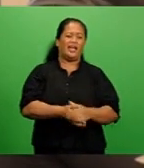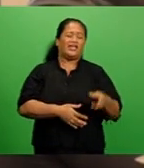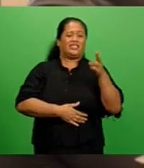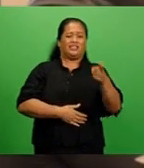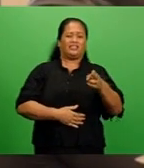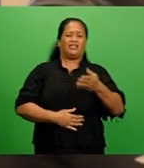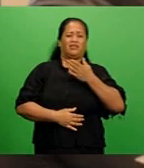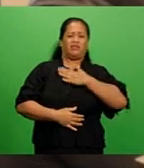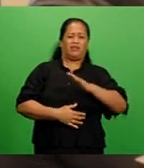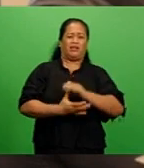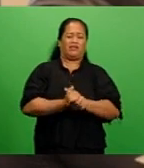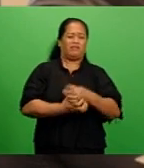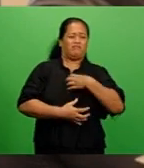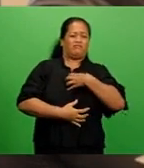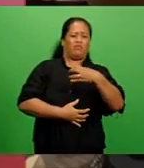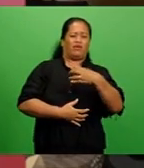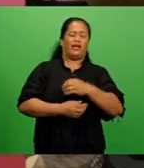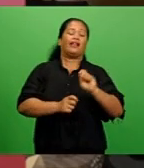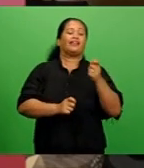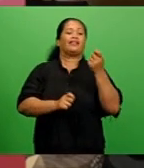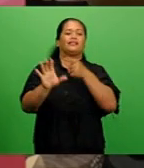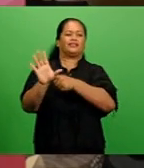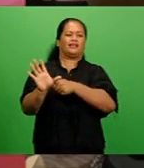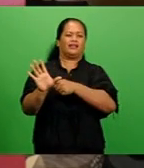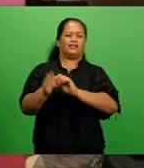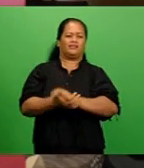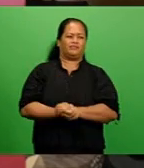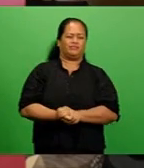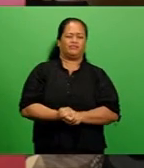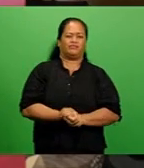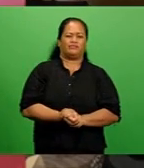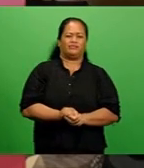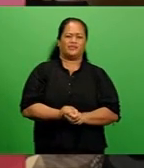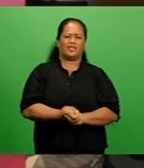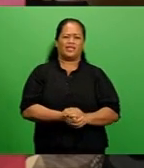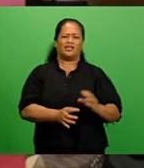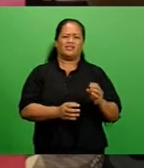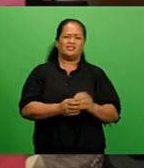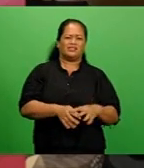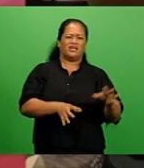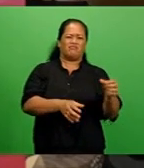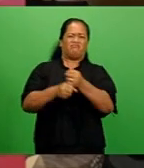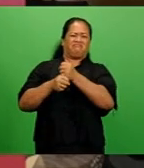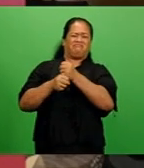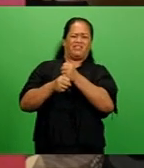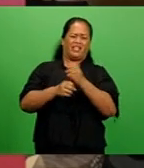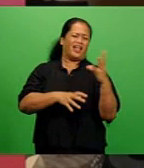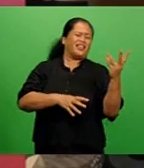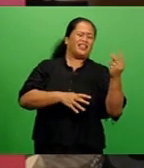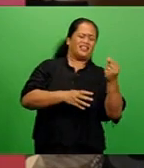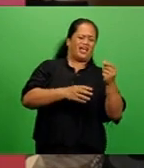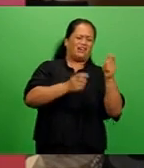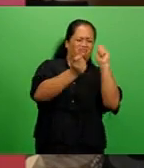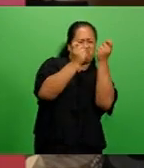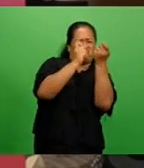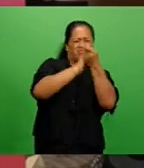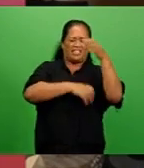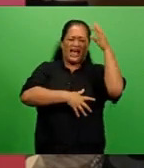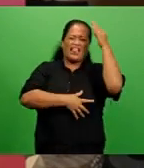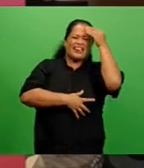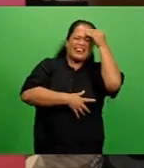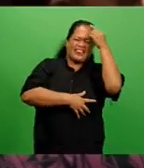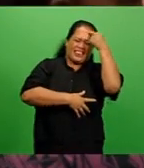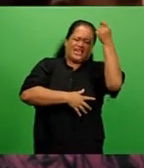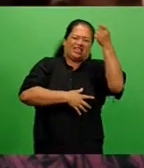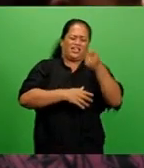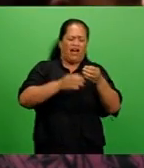of registrations next year. Customers, they're changing their way of thinking. And their focus